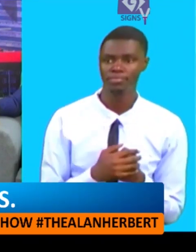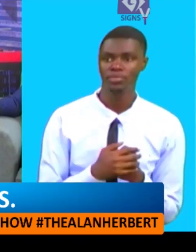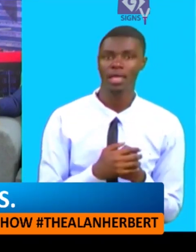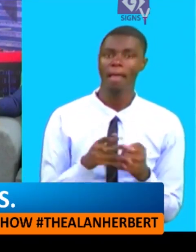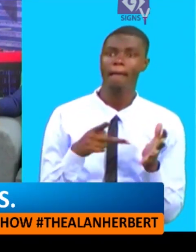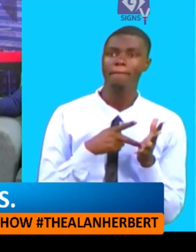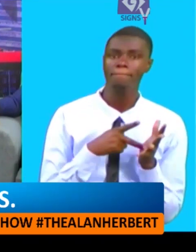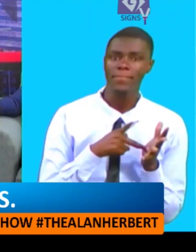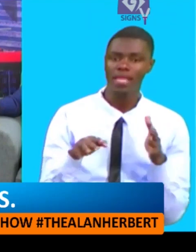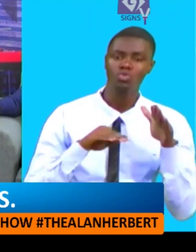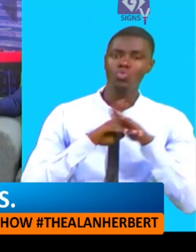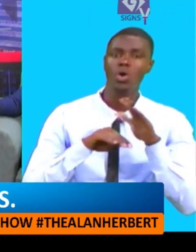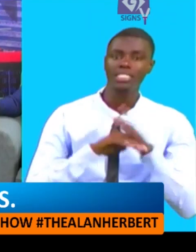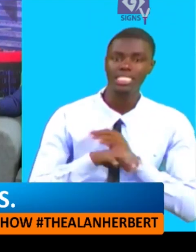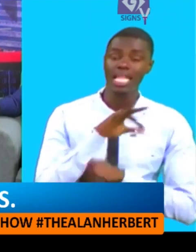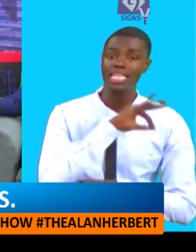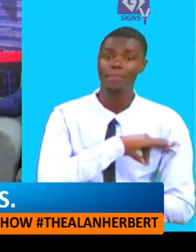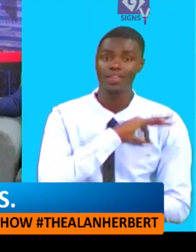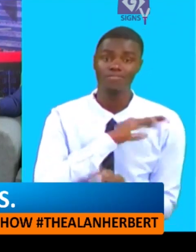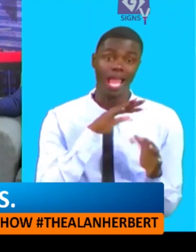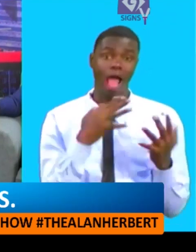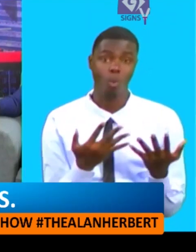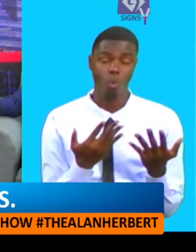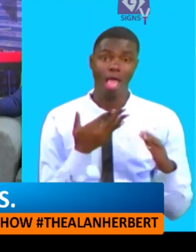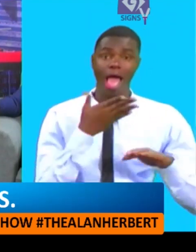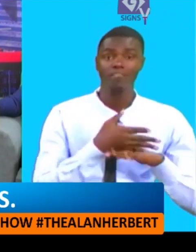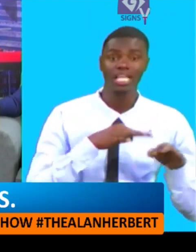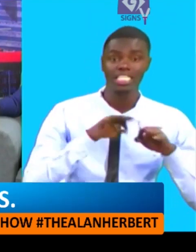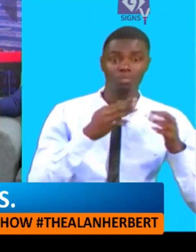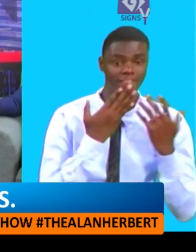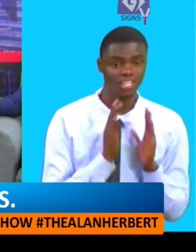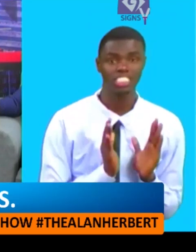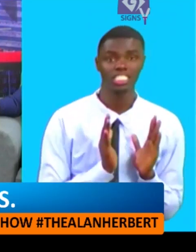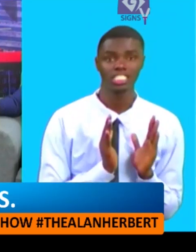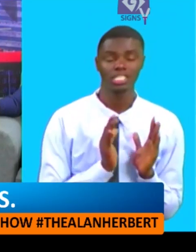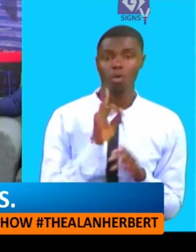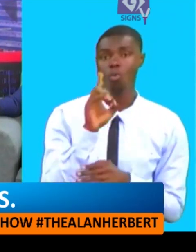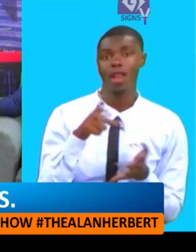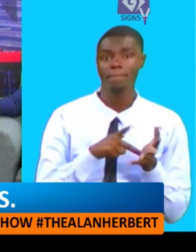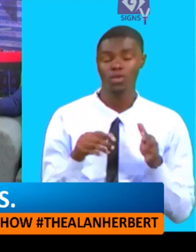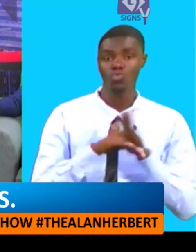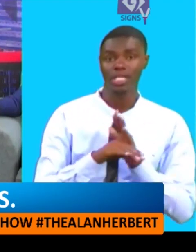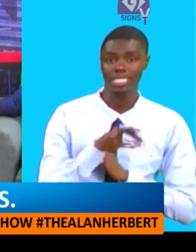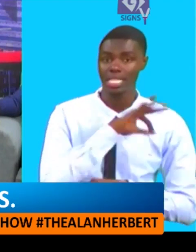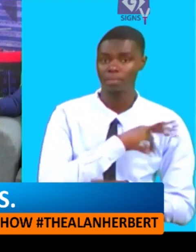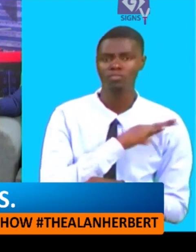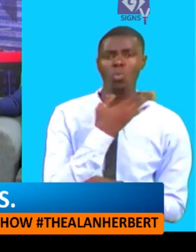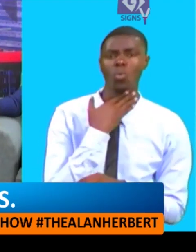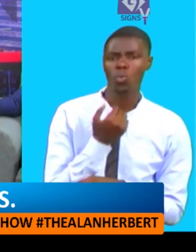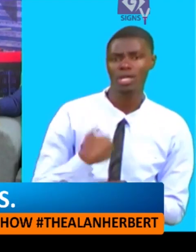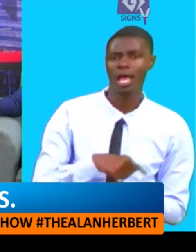I pay to access the benefits? But after telling us how can one pay to access the benefits, I want us